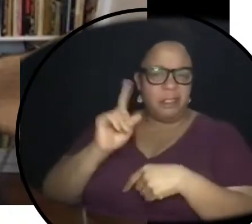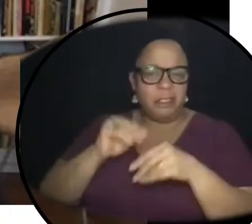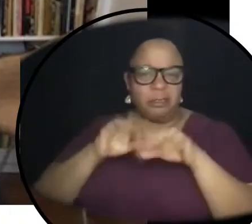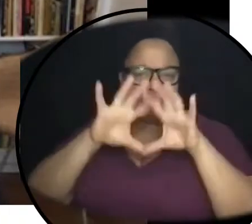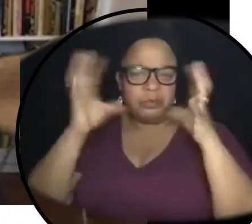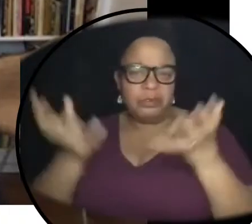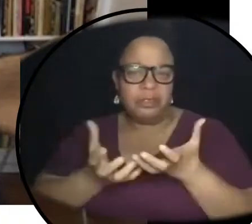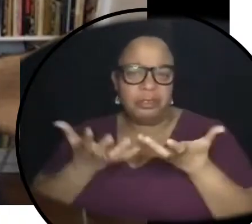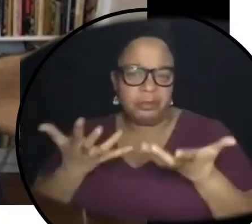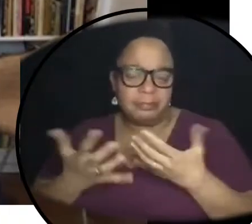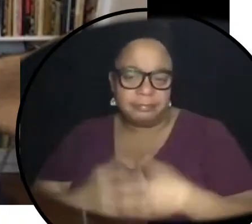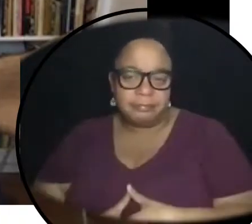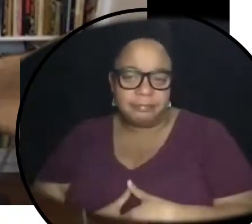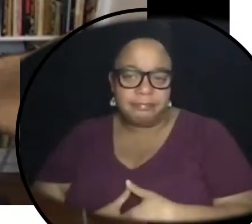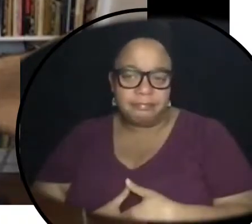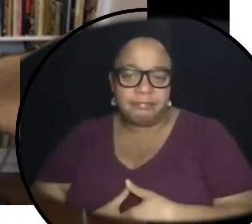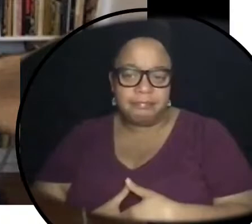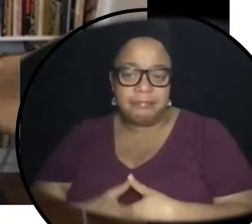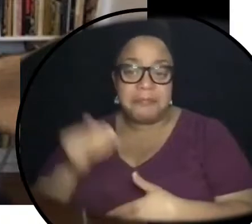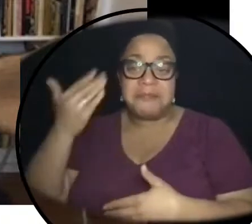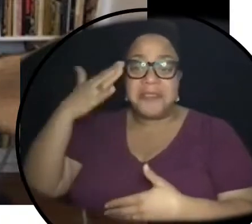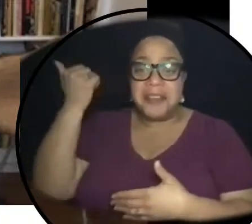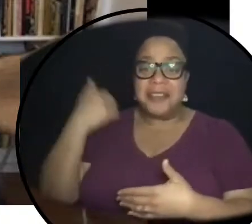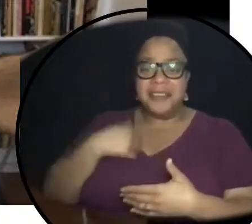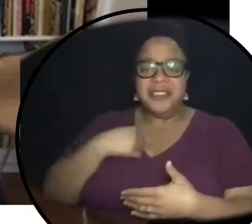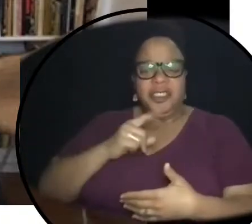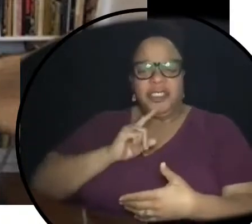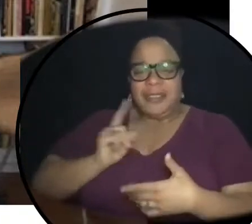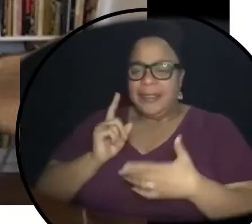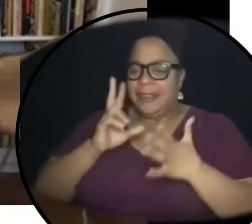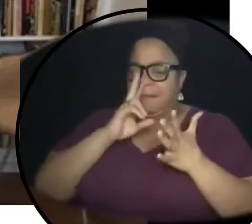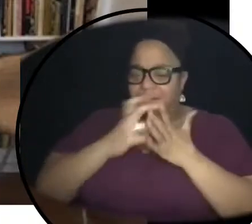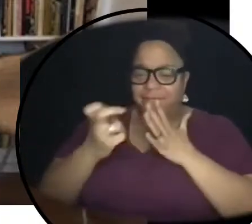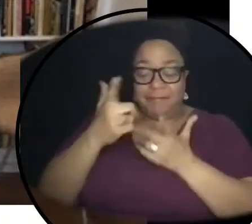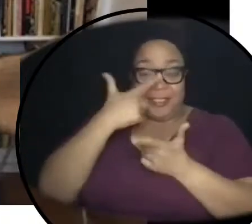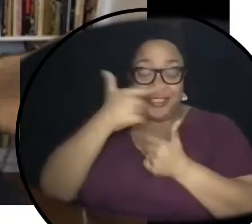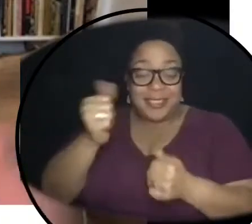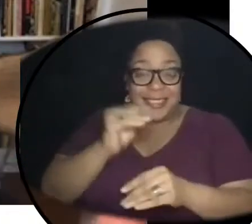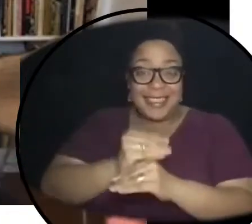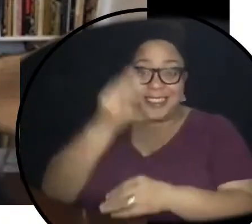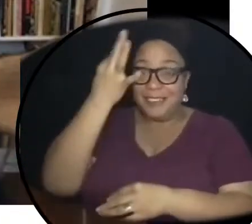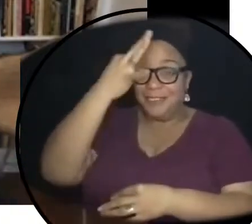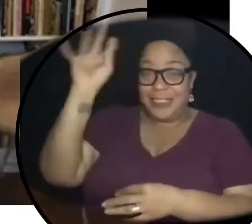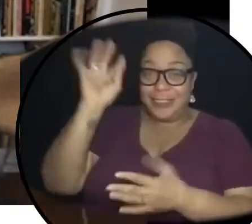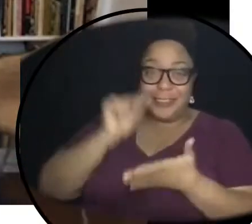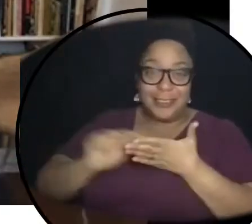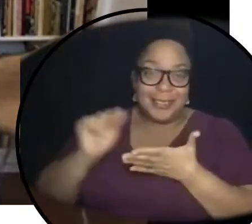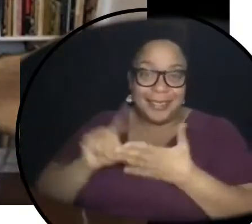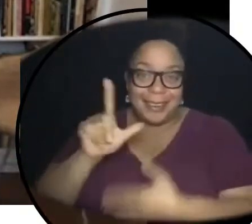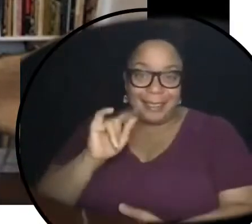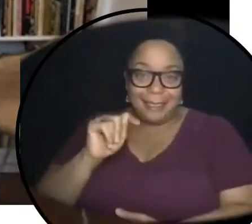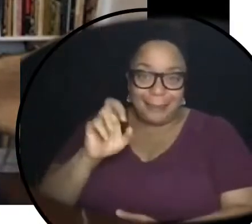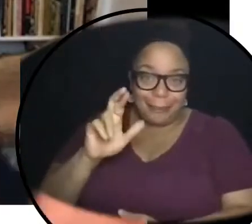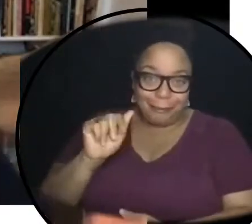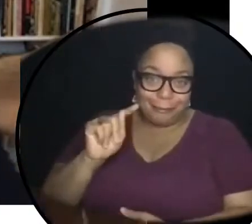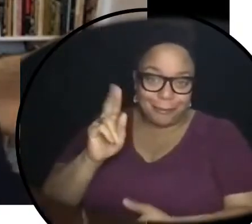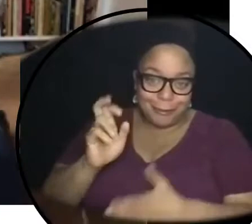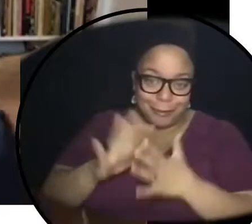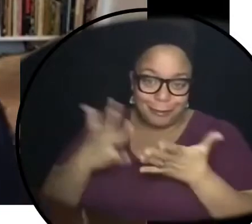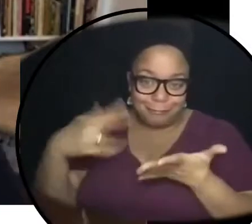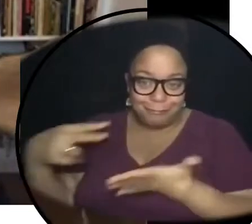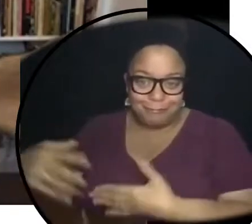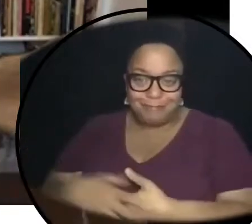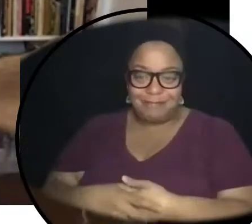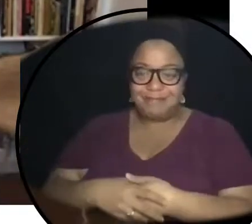I decided that France was the venue of freedom, of liberté, égalité,